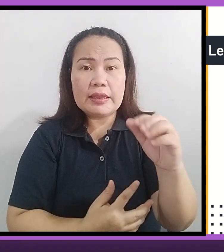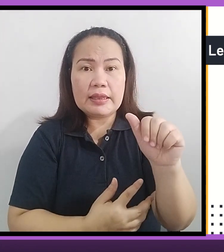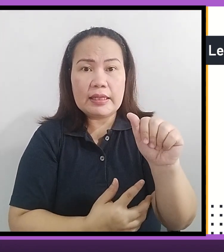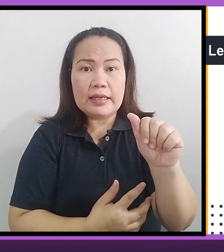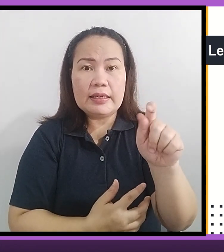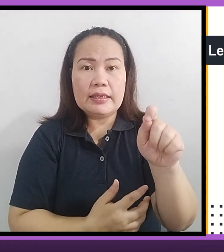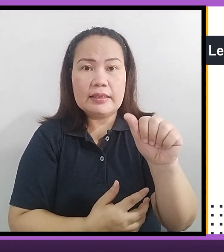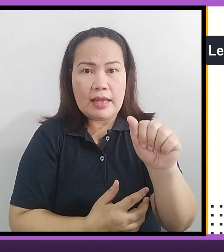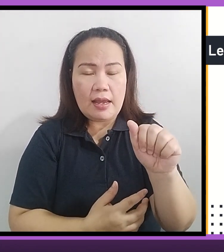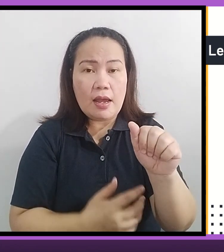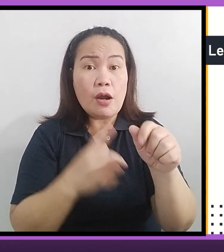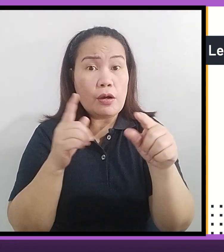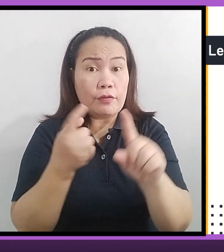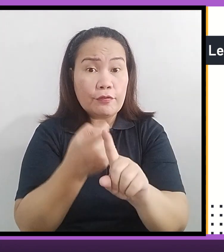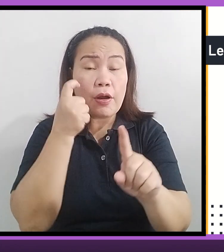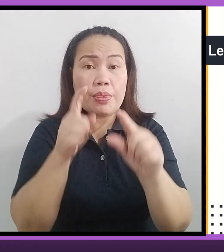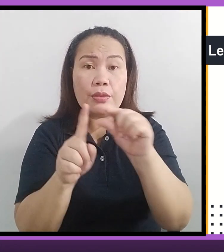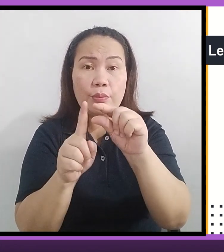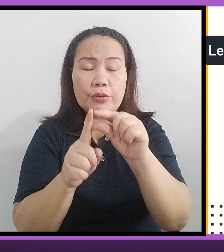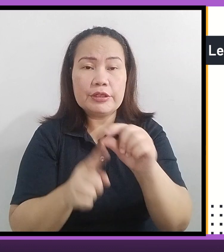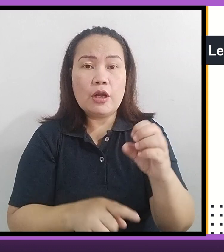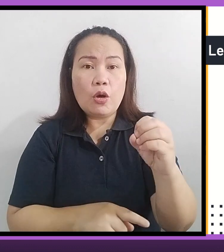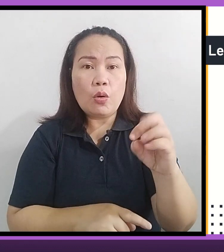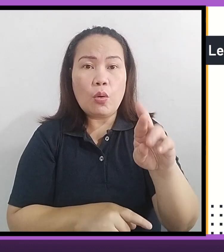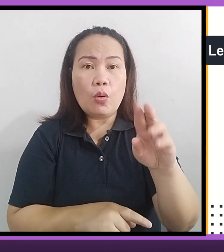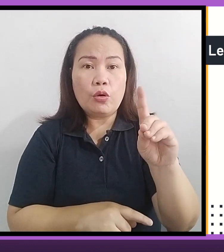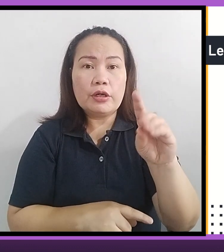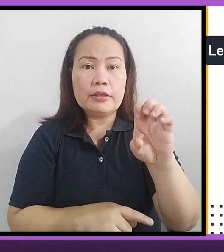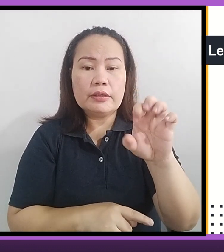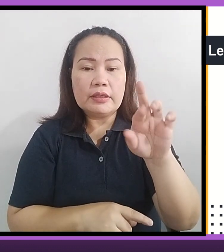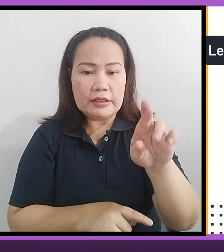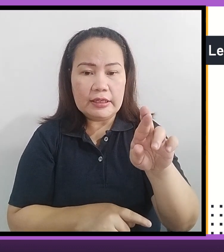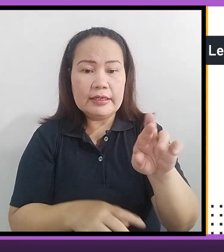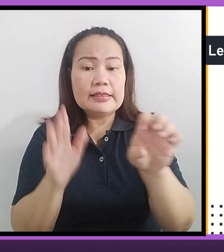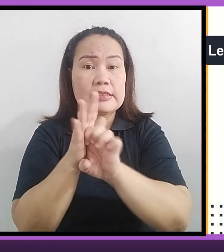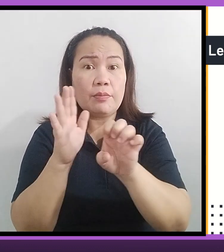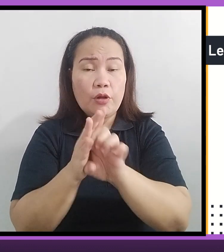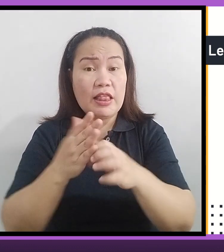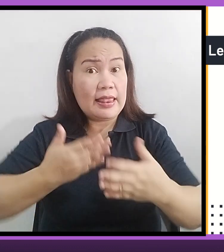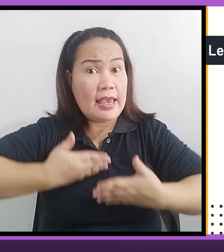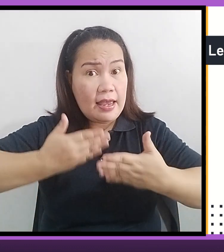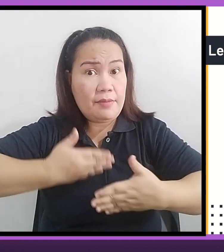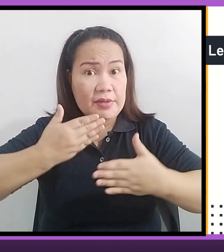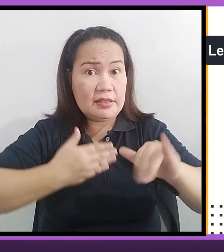order, so like for example, the happiness index for the day